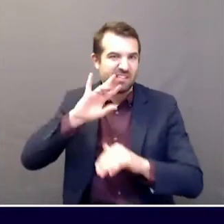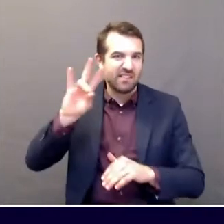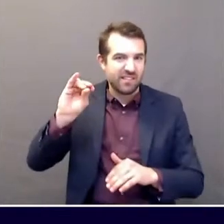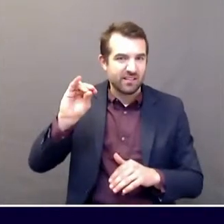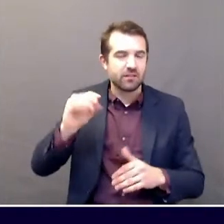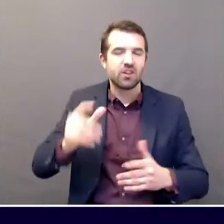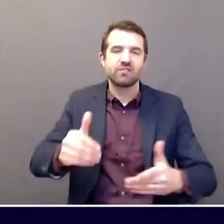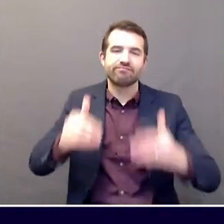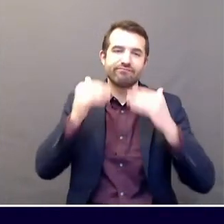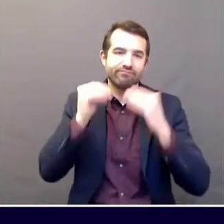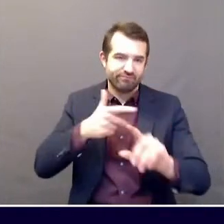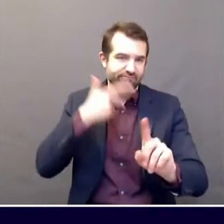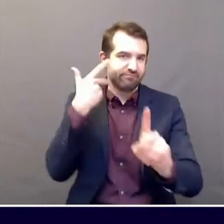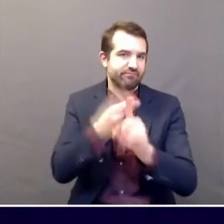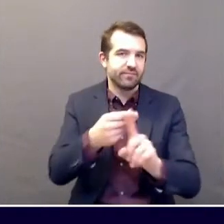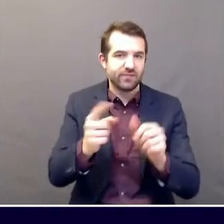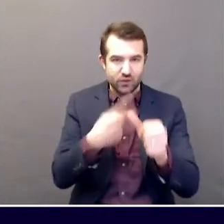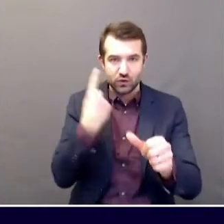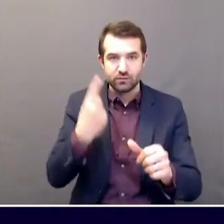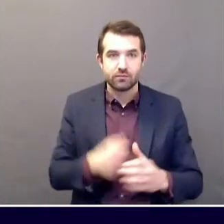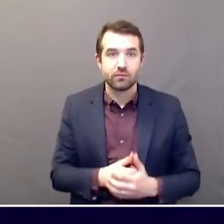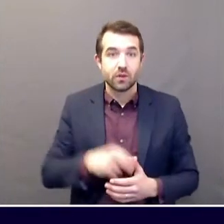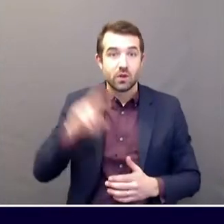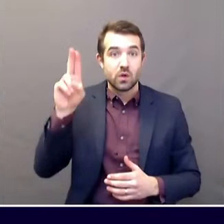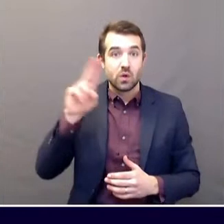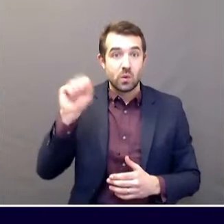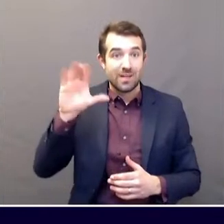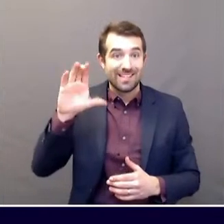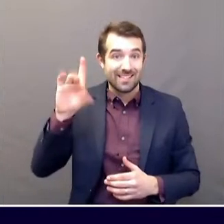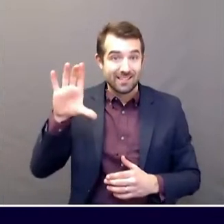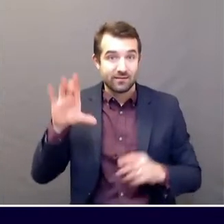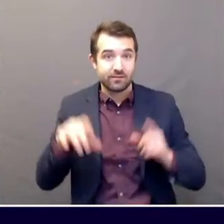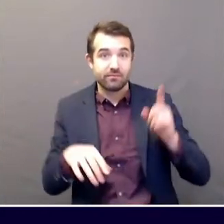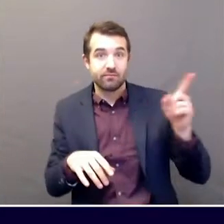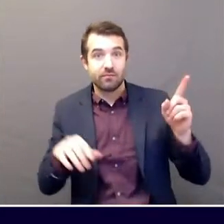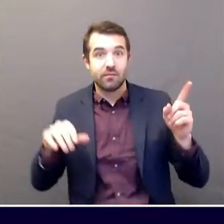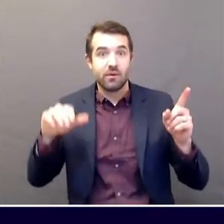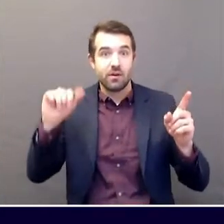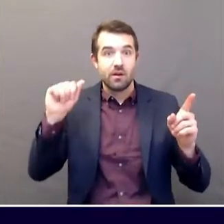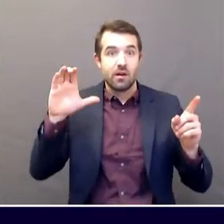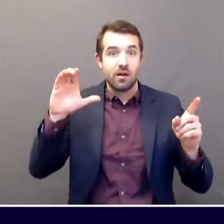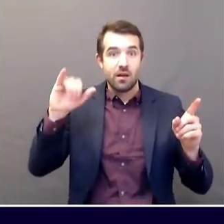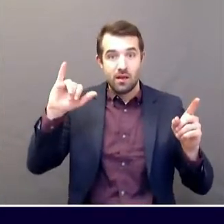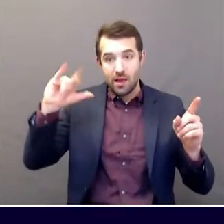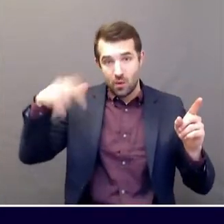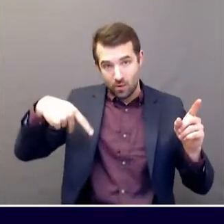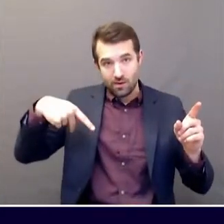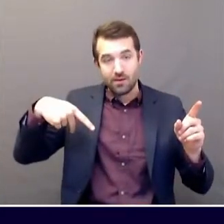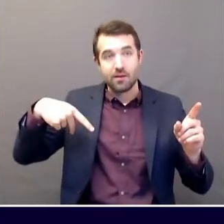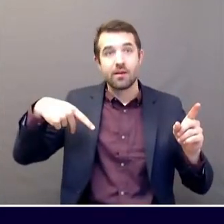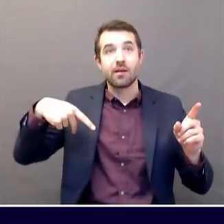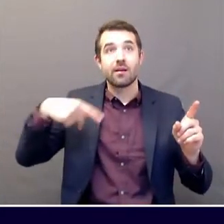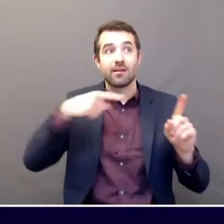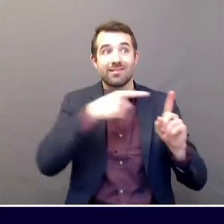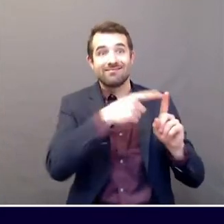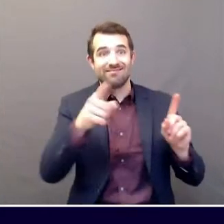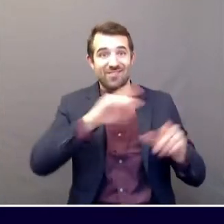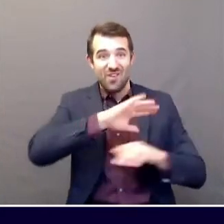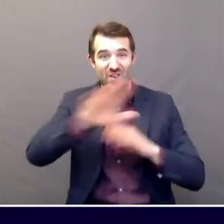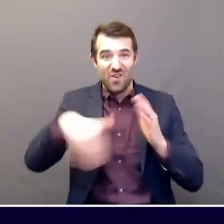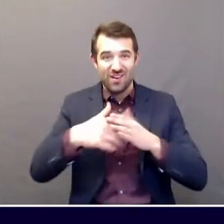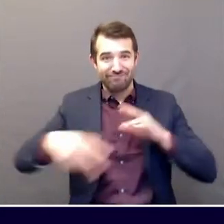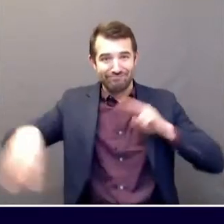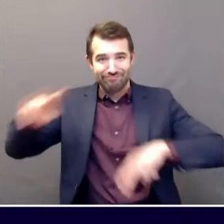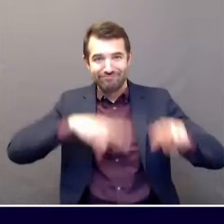US CDC, the ACIP, and our experts, the answer was people 70 and above. Would we rather do a